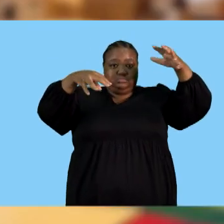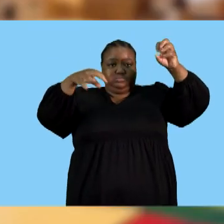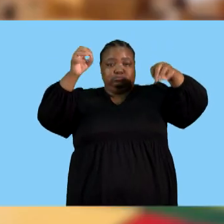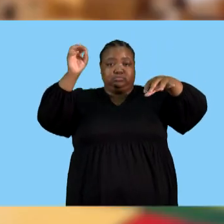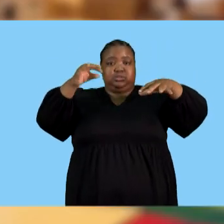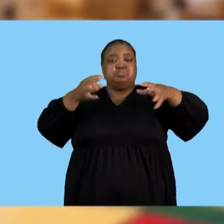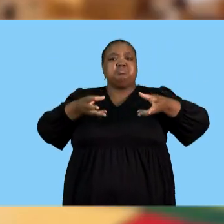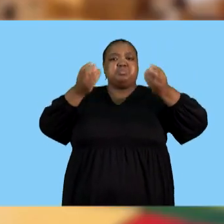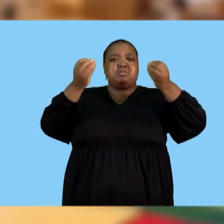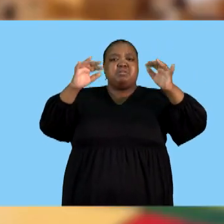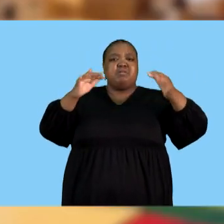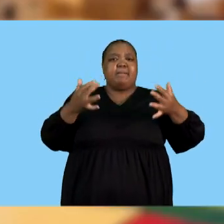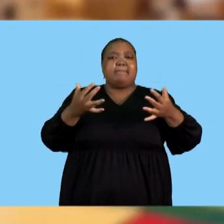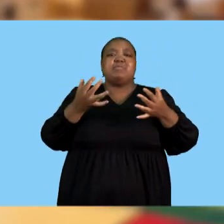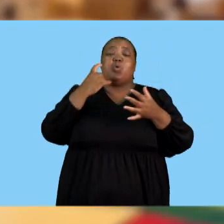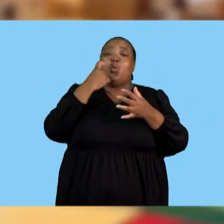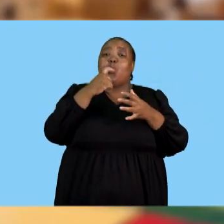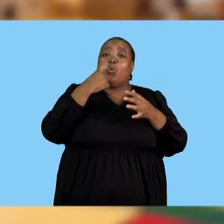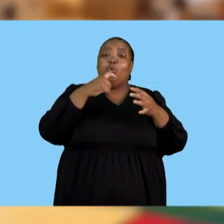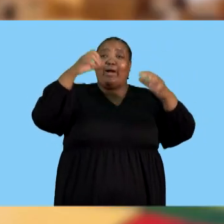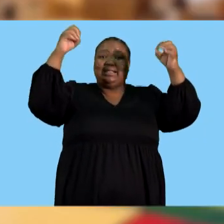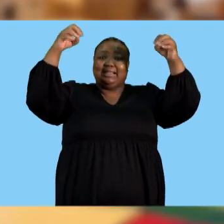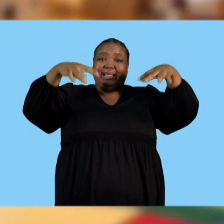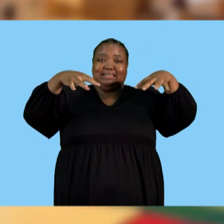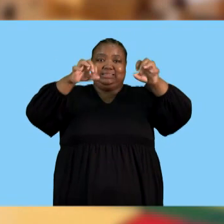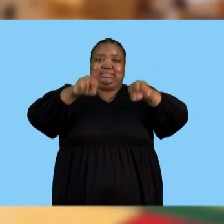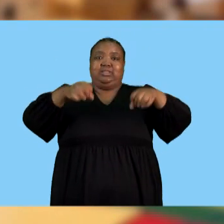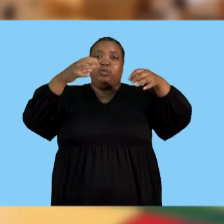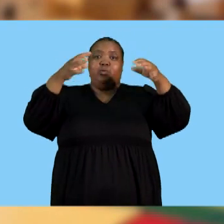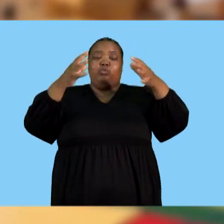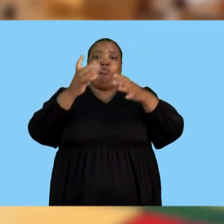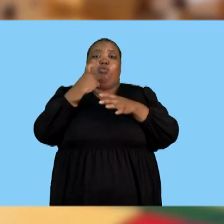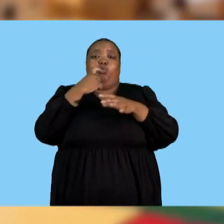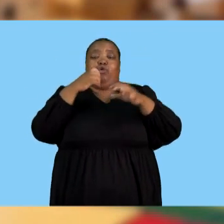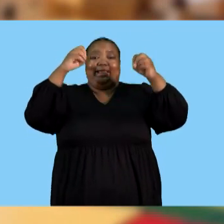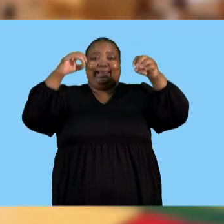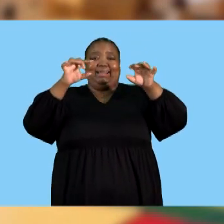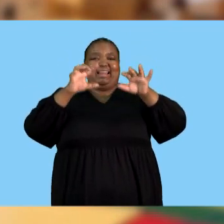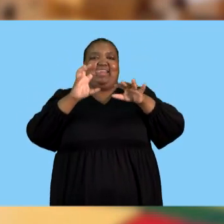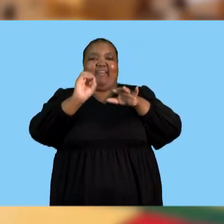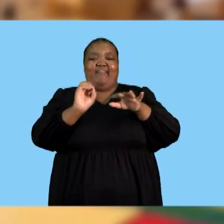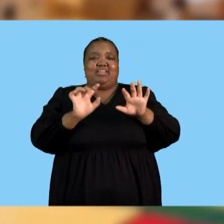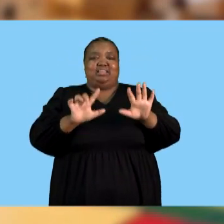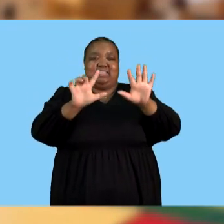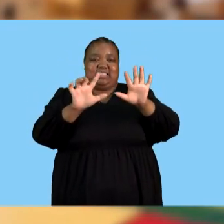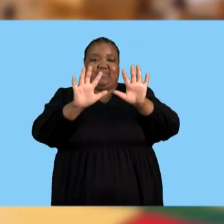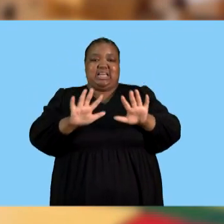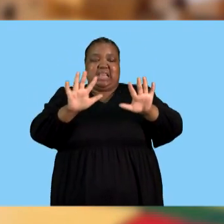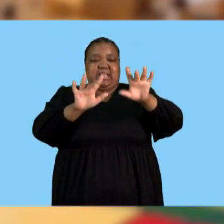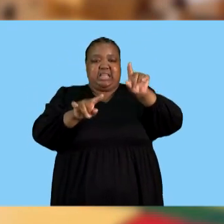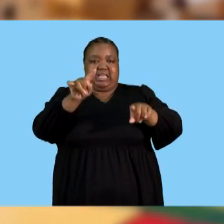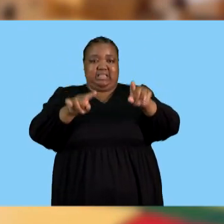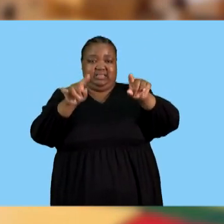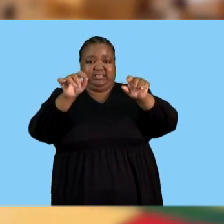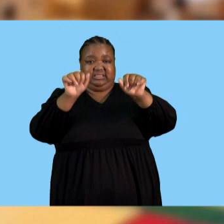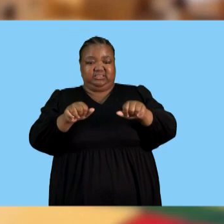comes in white, or it comes as white light, and then that white light contains our 7 different colors, our Roig